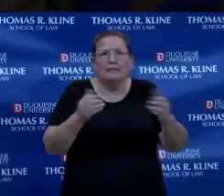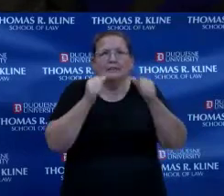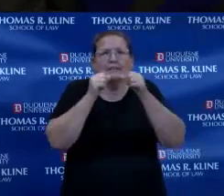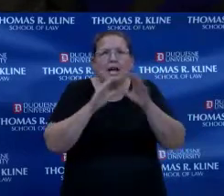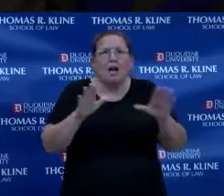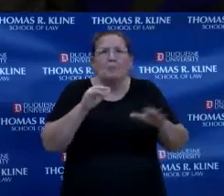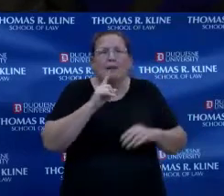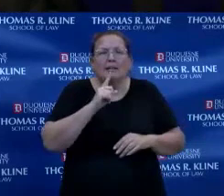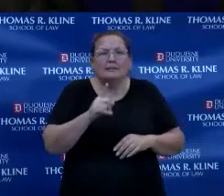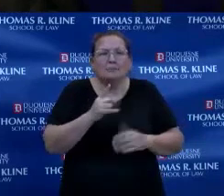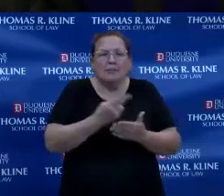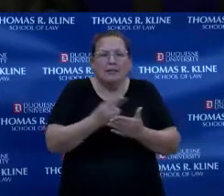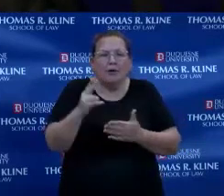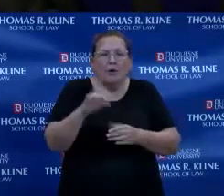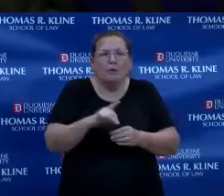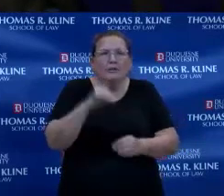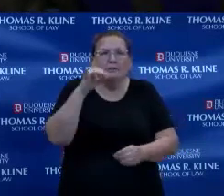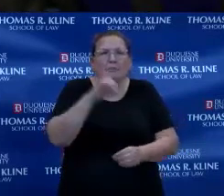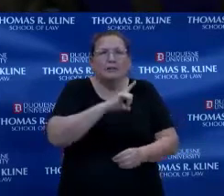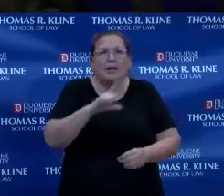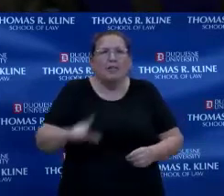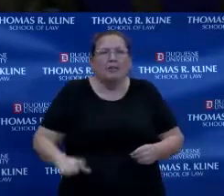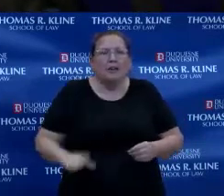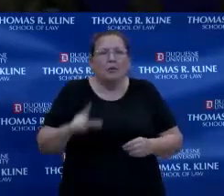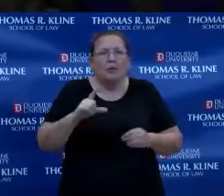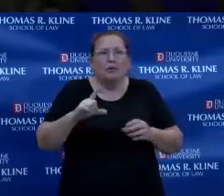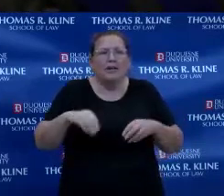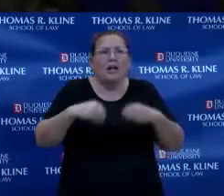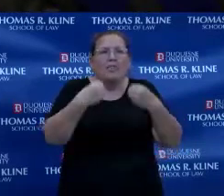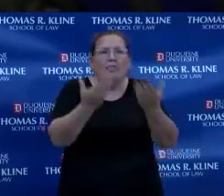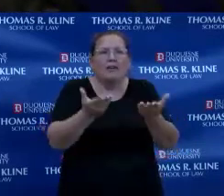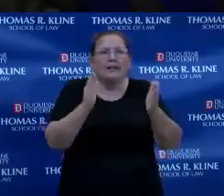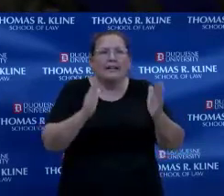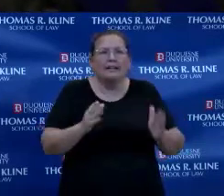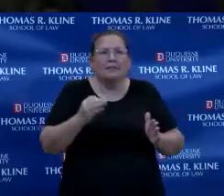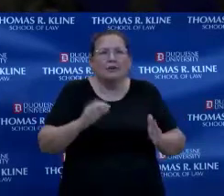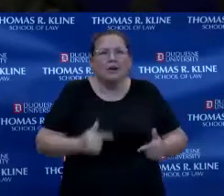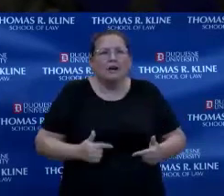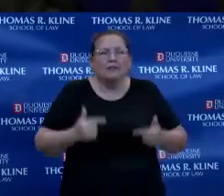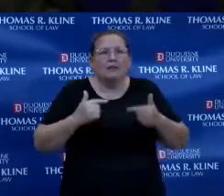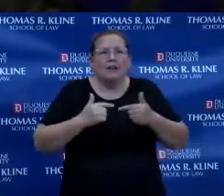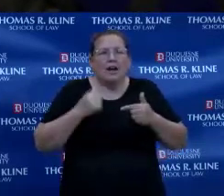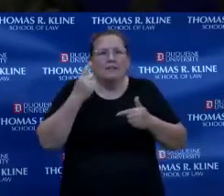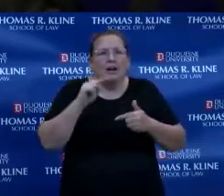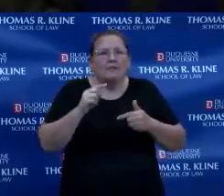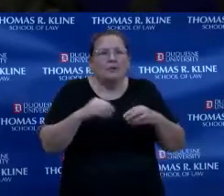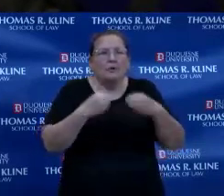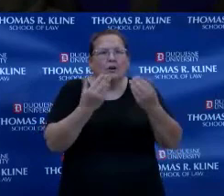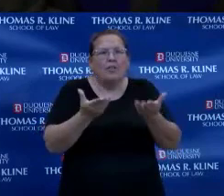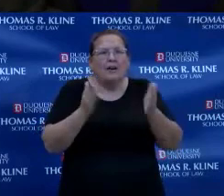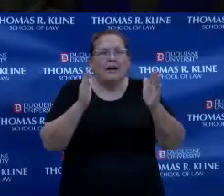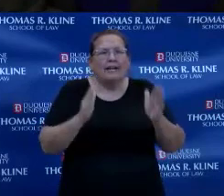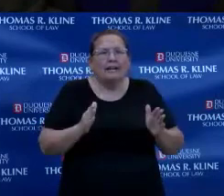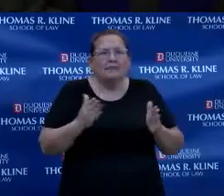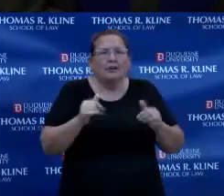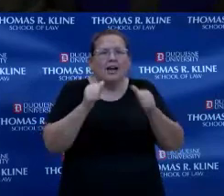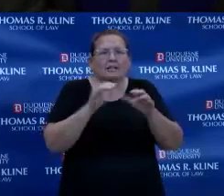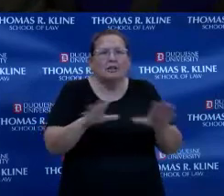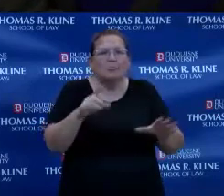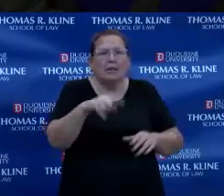Blessed be the Holy Spirit, the Lord, the giver of life, for the Spirit has blessed you with